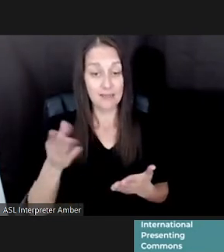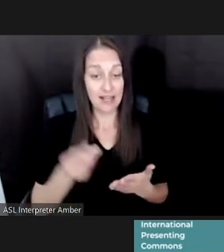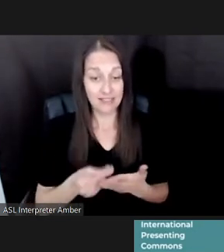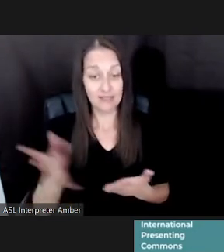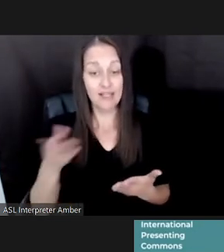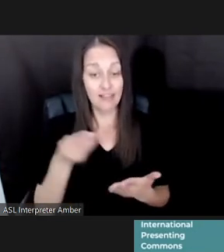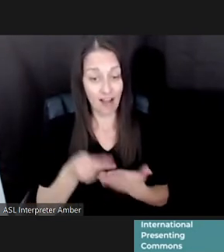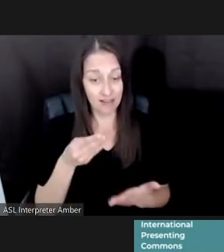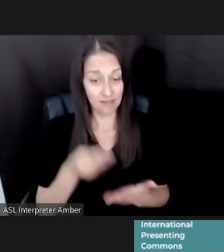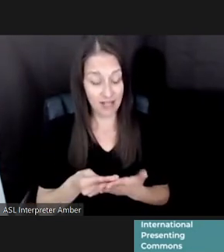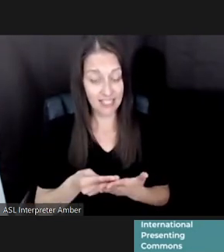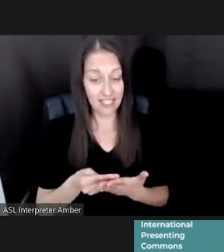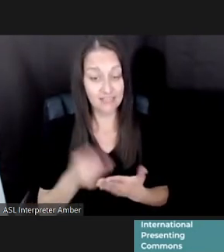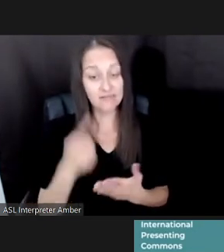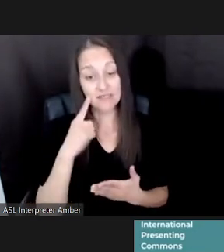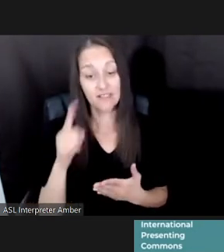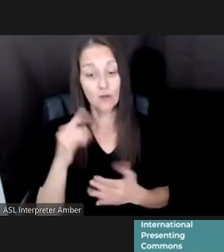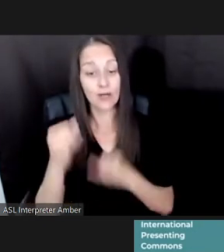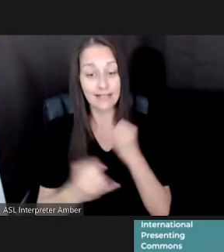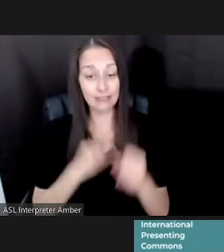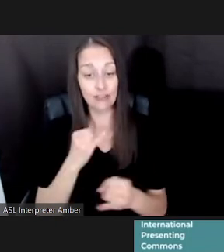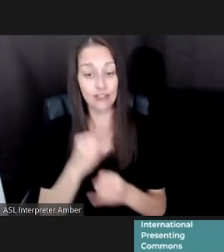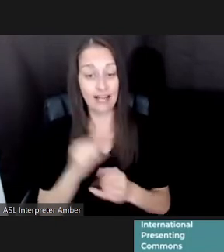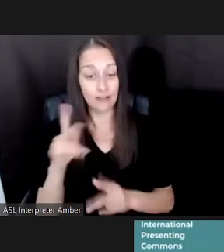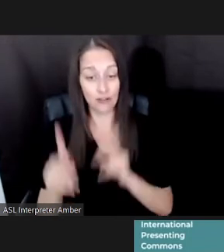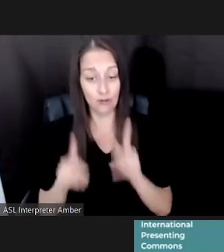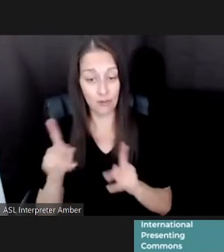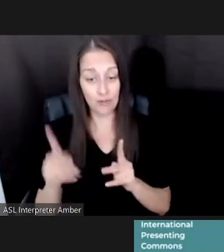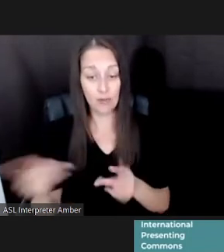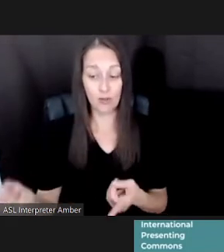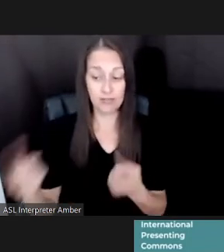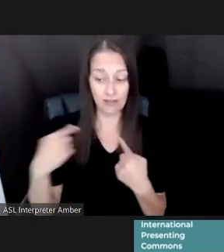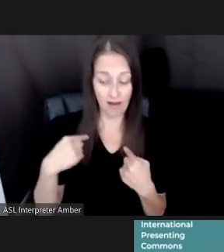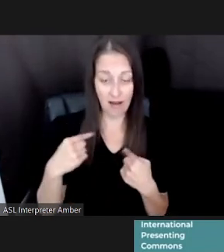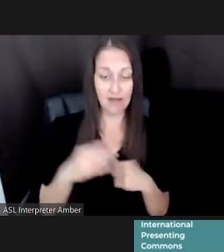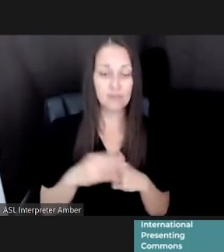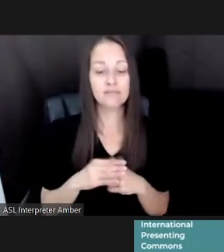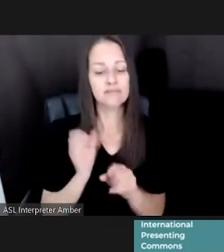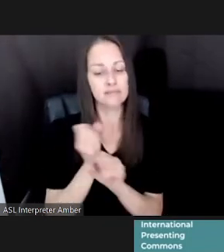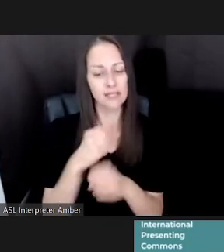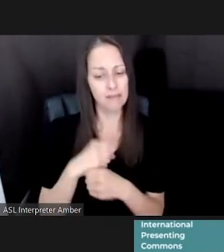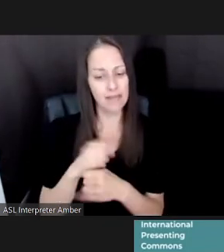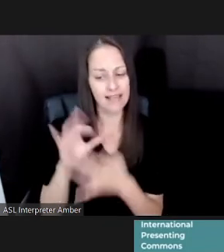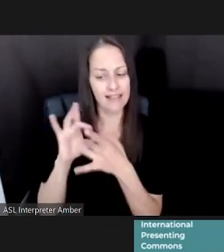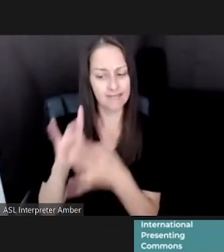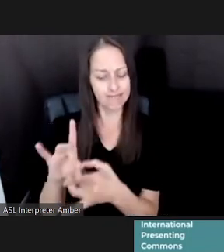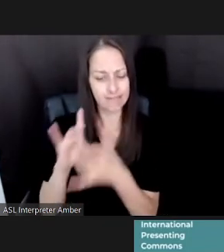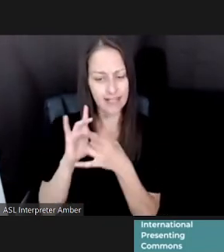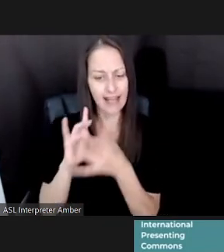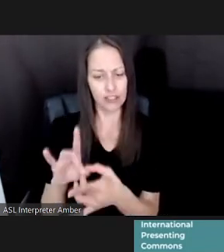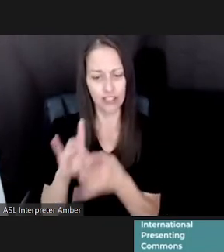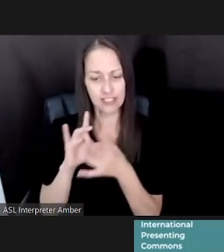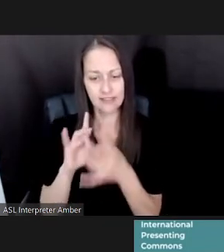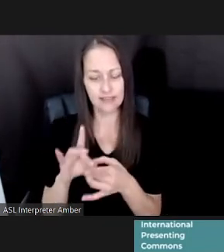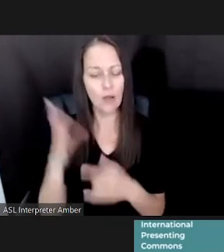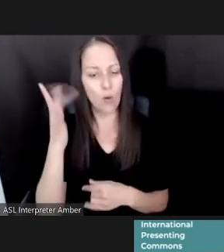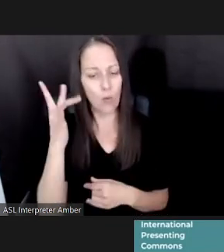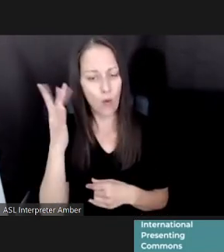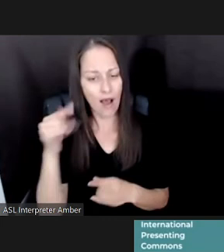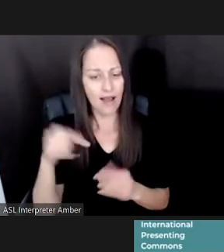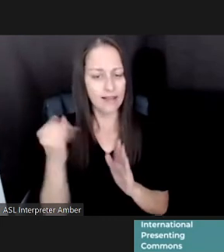internationally. Right. And then making the connections there, or why this artist from this